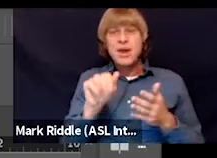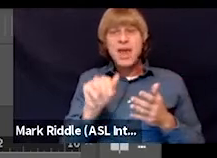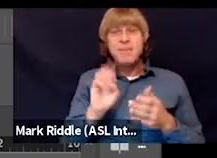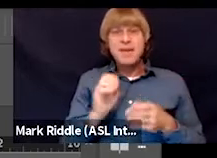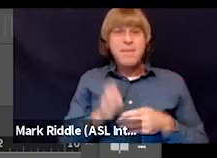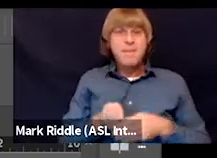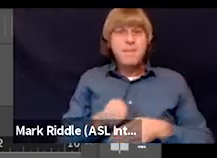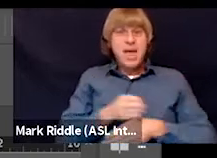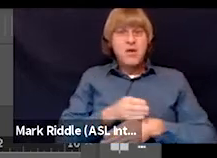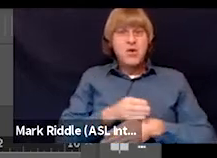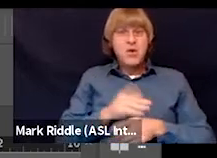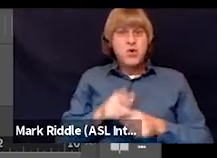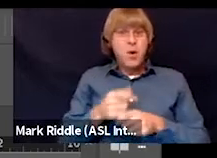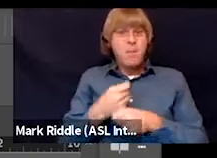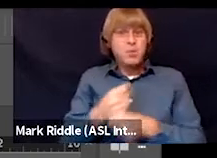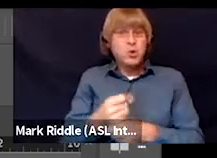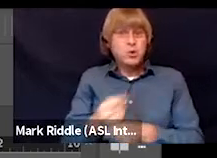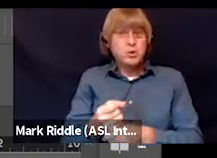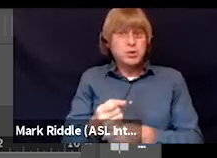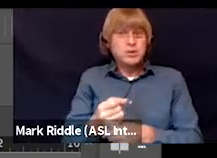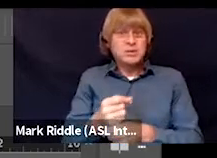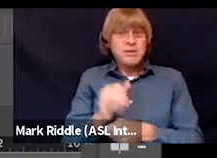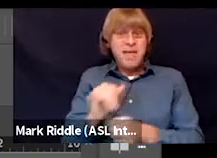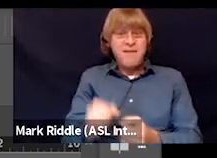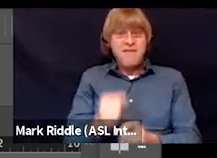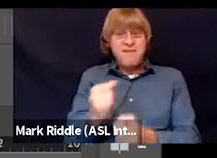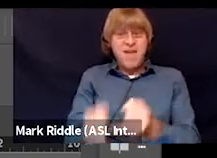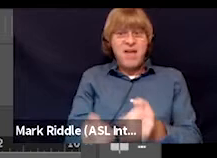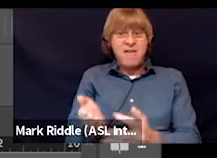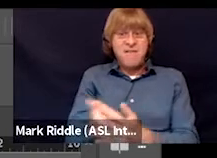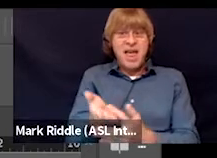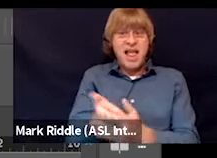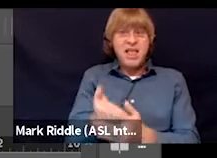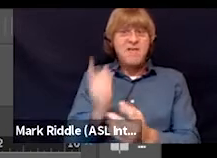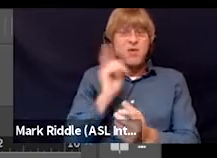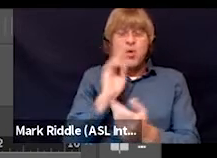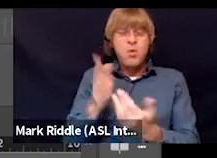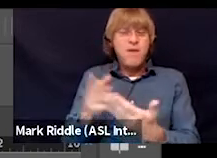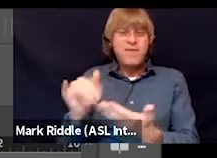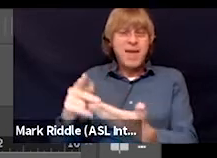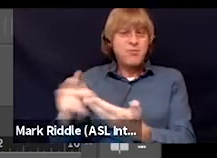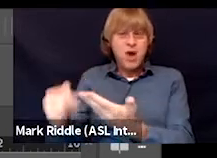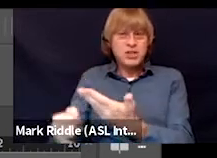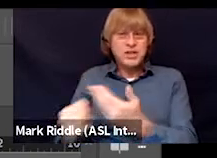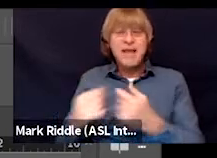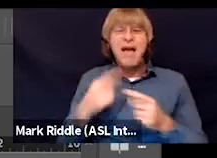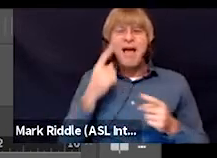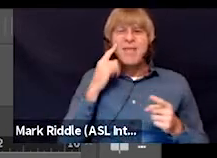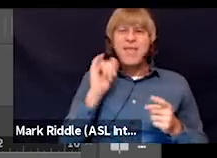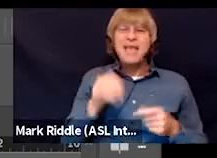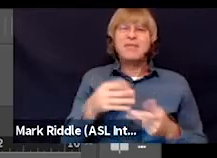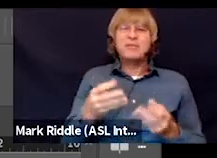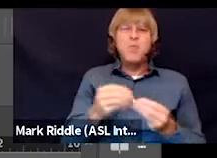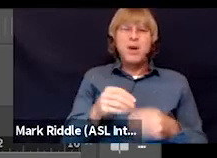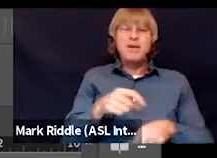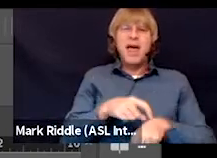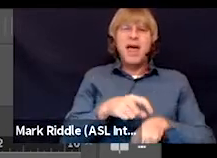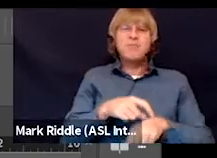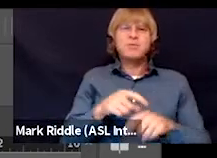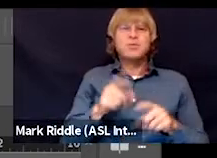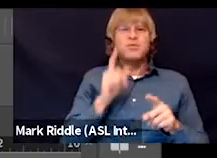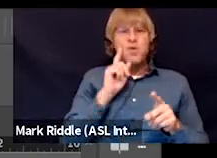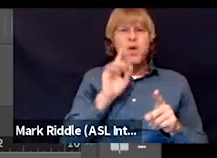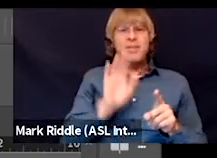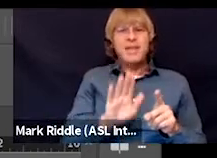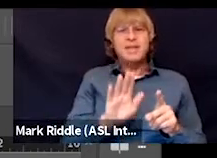better at producing your final files for whatever project you're on, I think that gives you more time